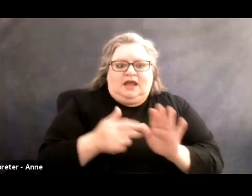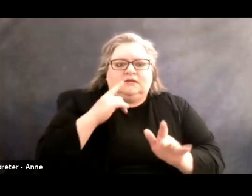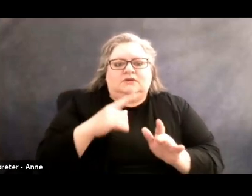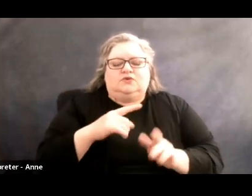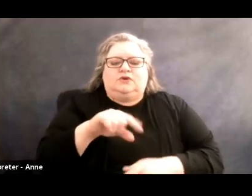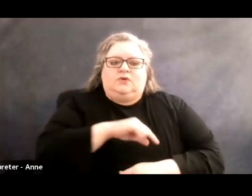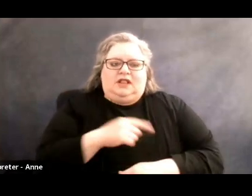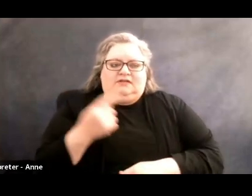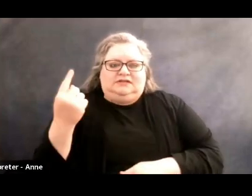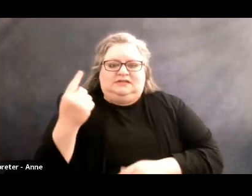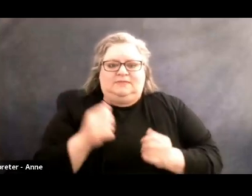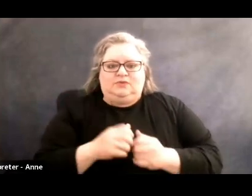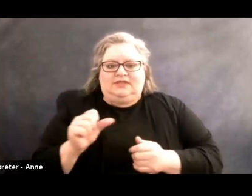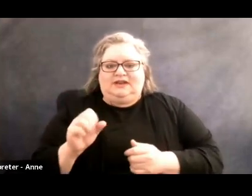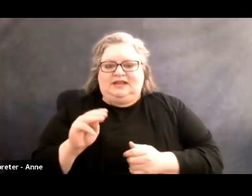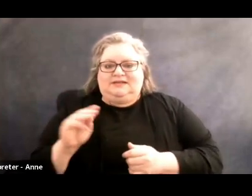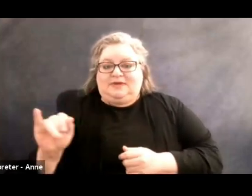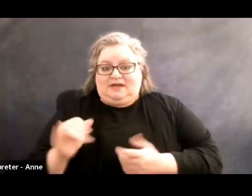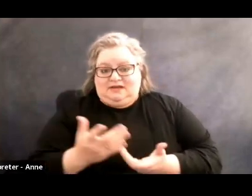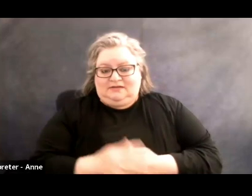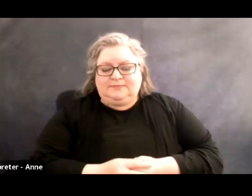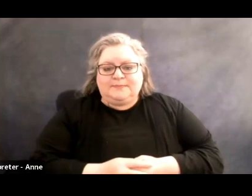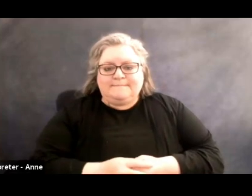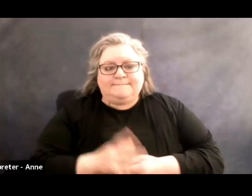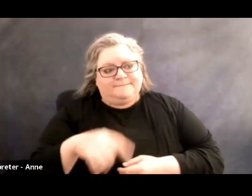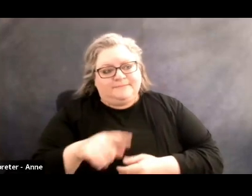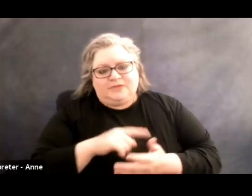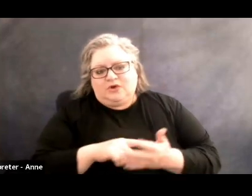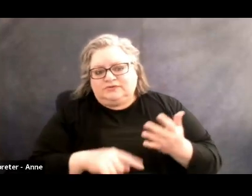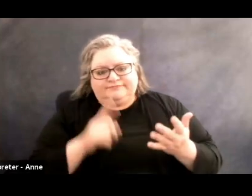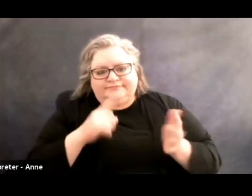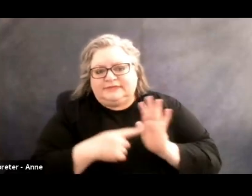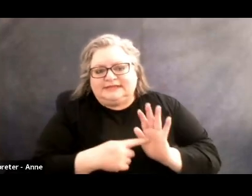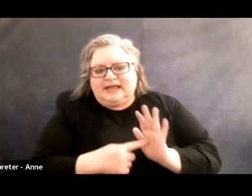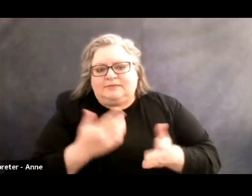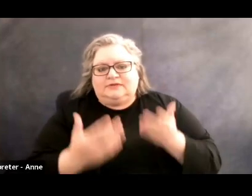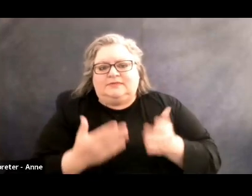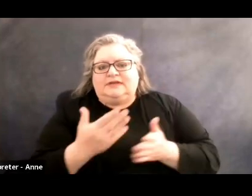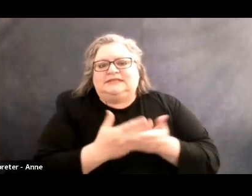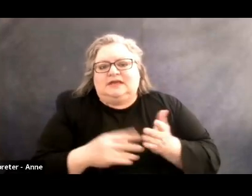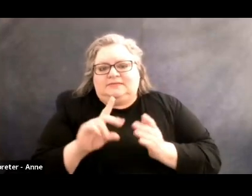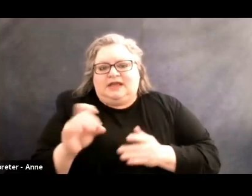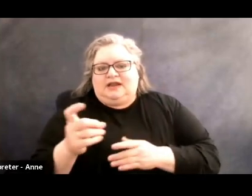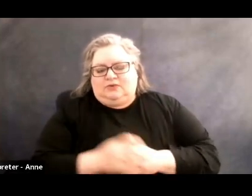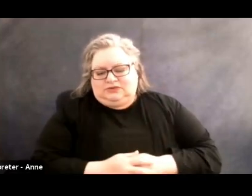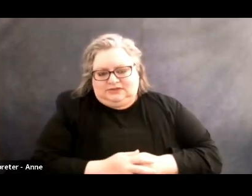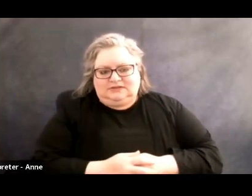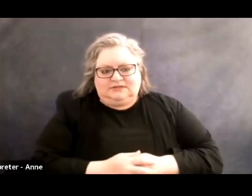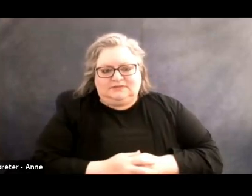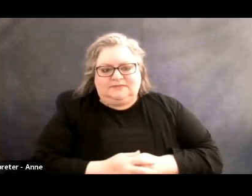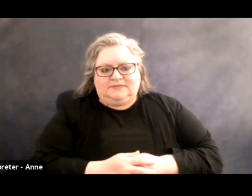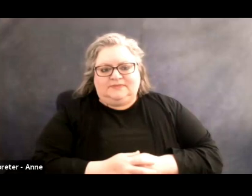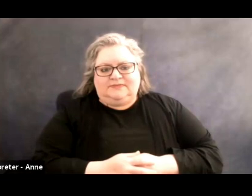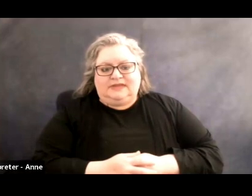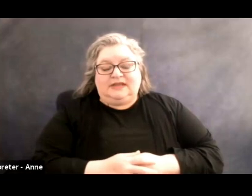as someone with an SMI. Those are just examples of maybe some diagnoses. Signs